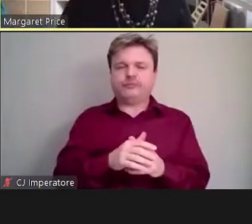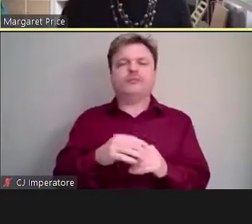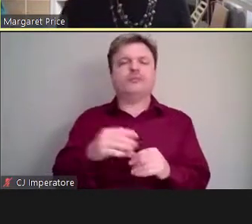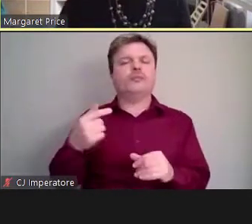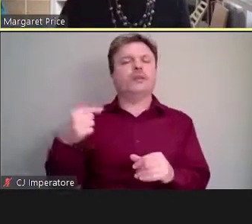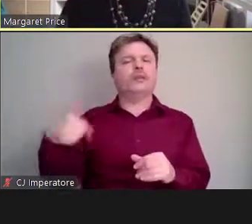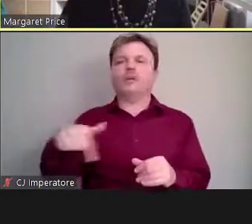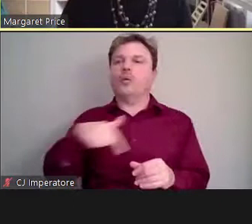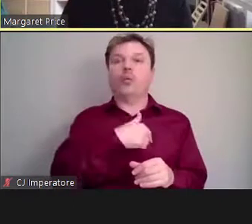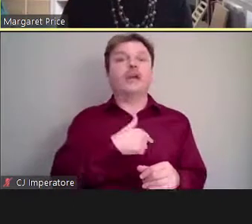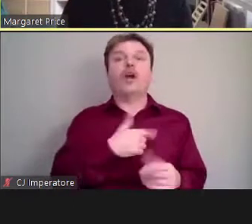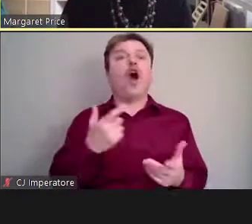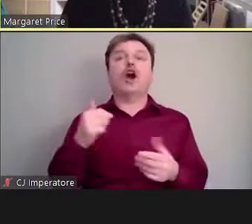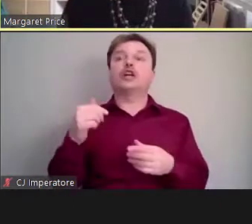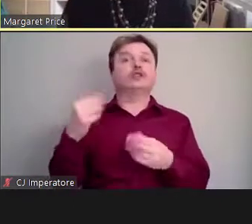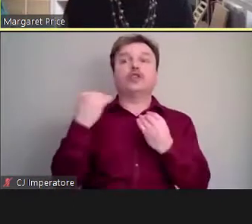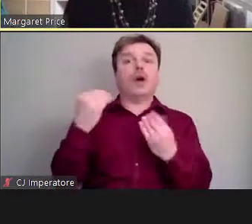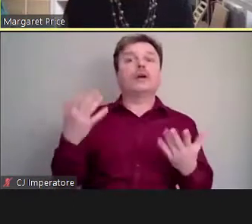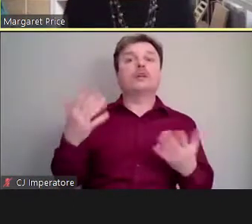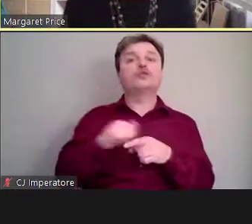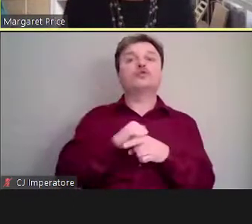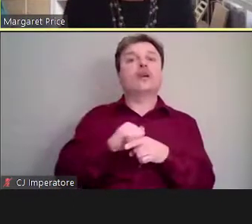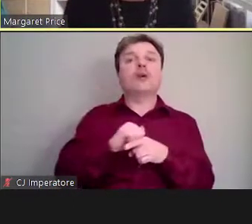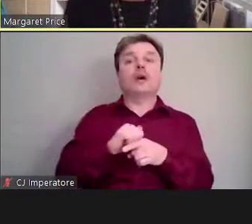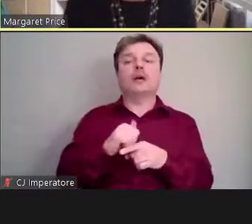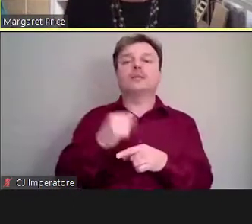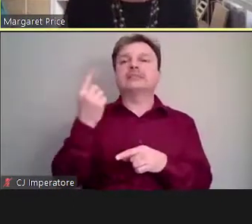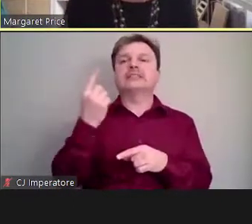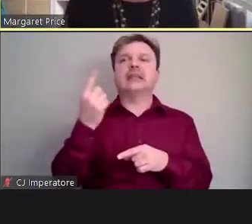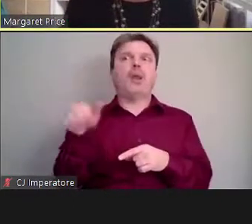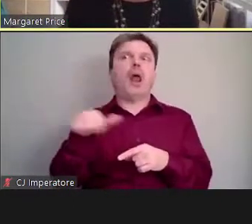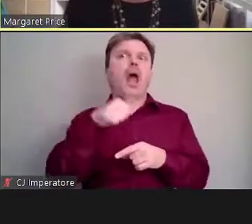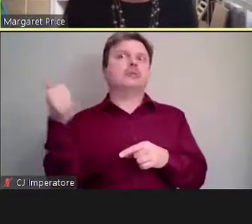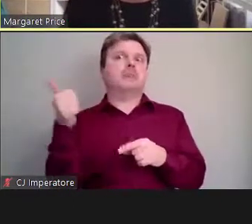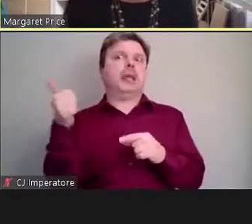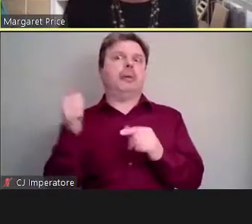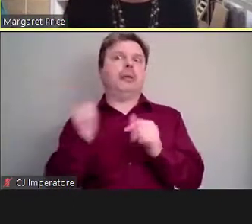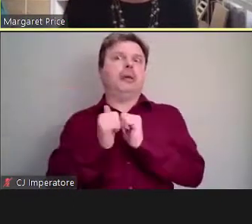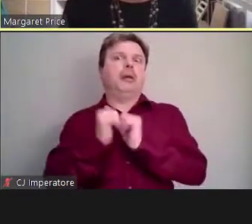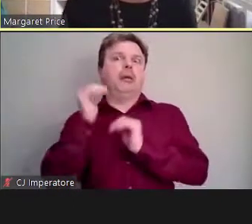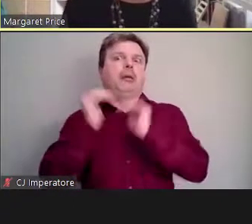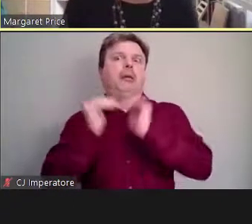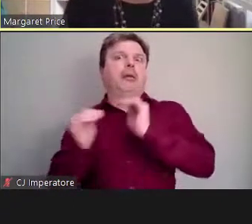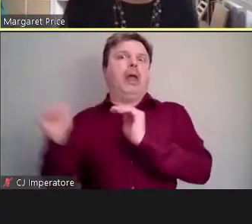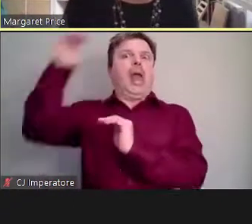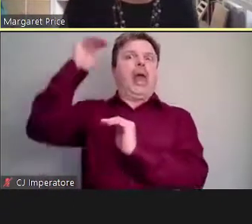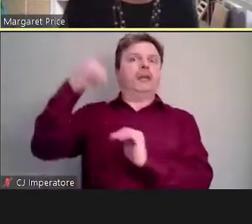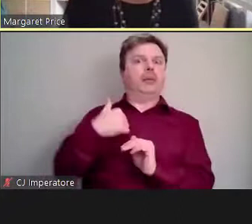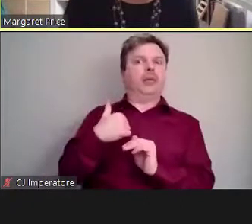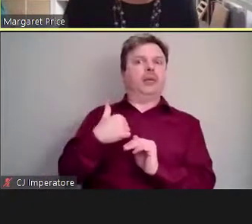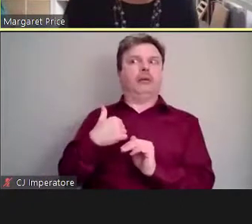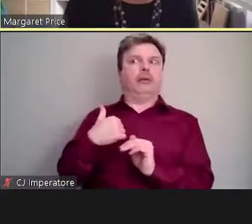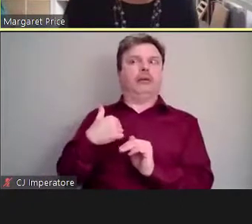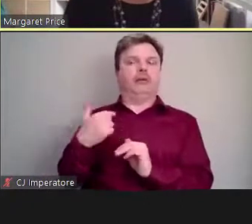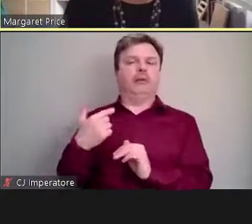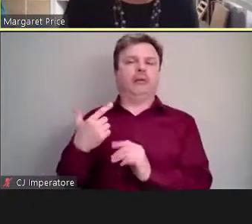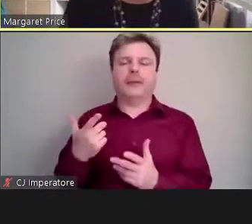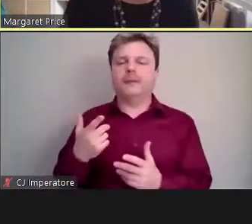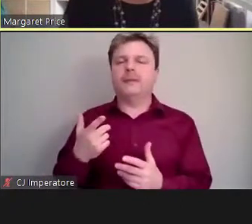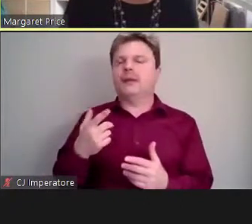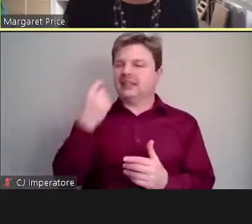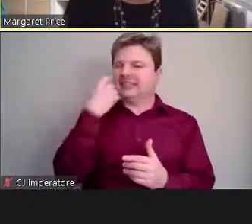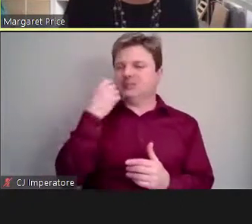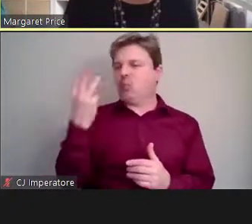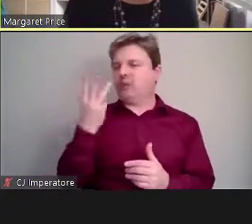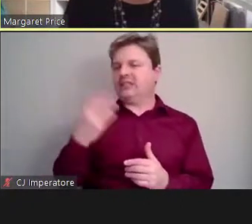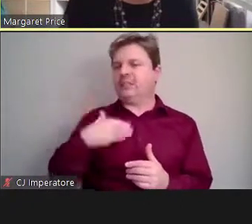trained to fear a lot is that someone else might be getting ahead of us. This is why in my talk on Wednesday, I talked a lot about the rhetoric